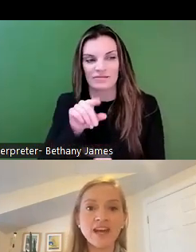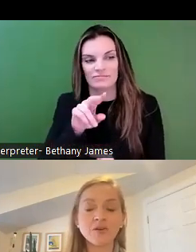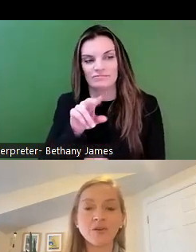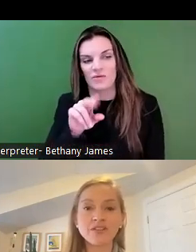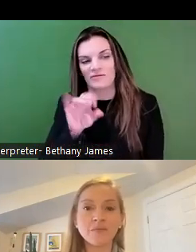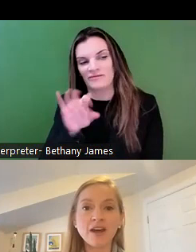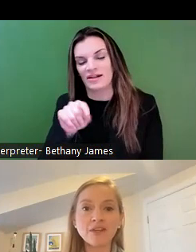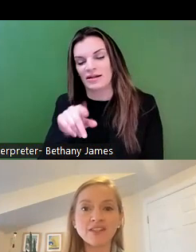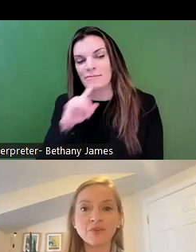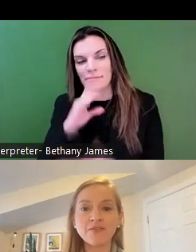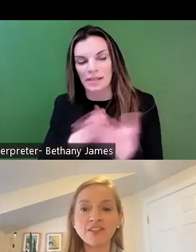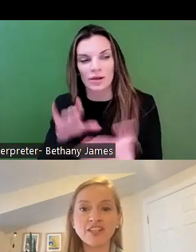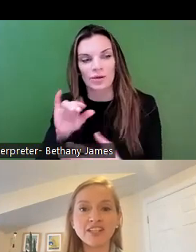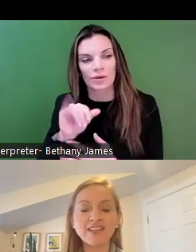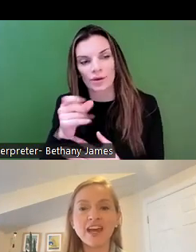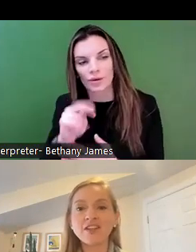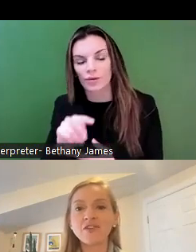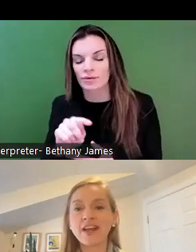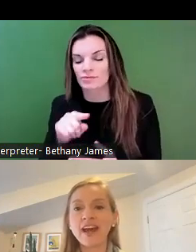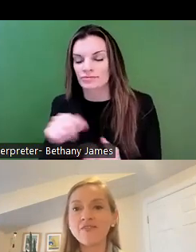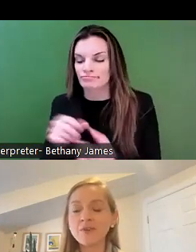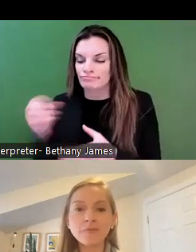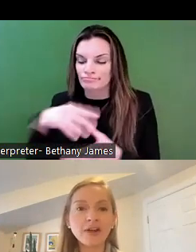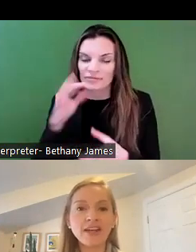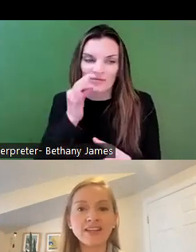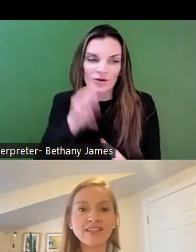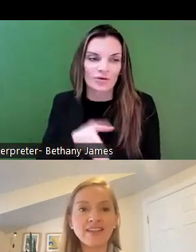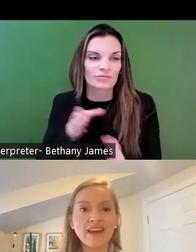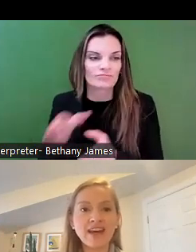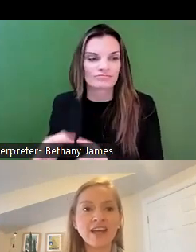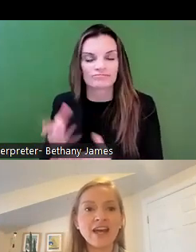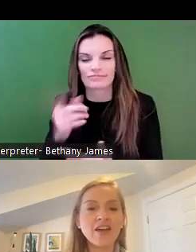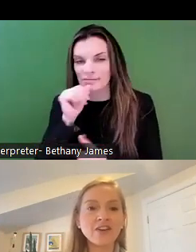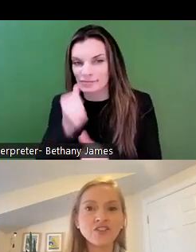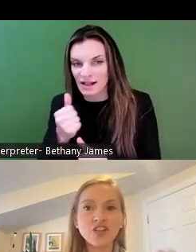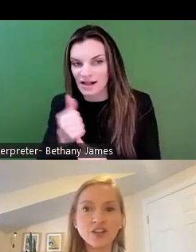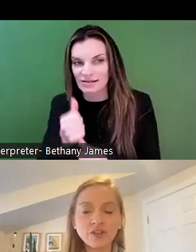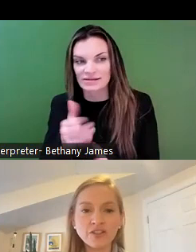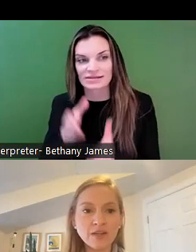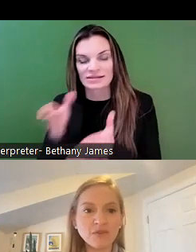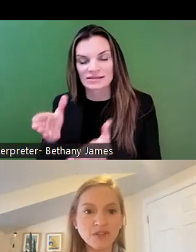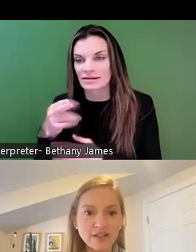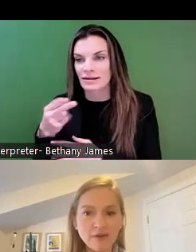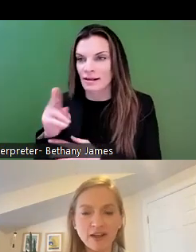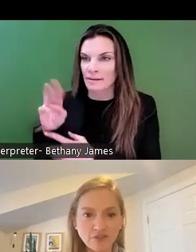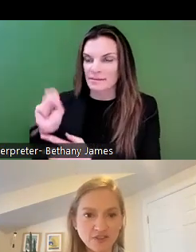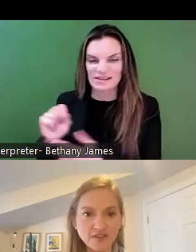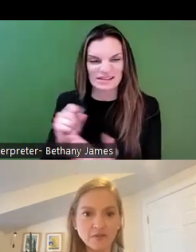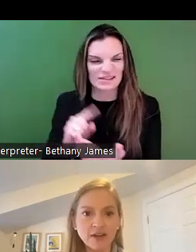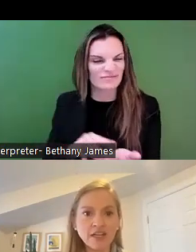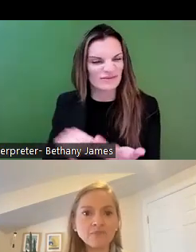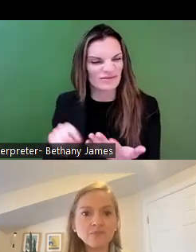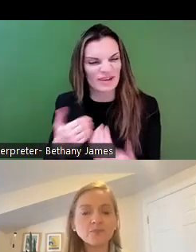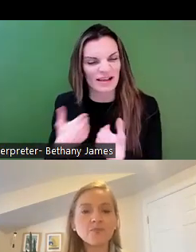healthy snack, or some hummus with veggies. You can have pita bread, things like that. Other general tips, we talked about